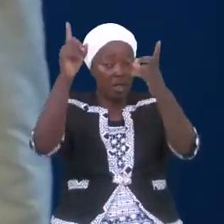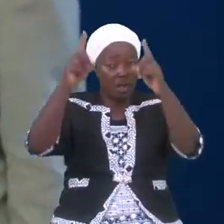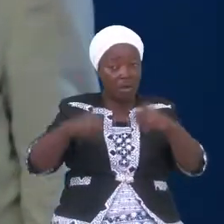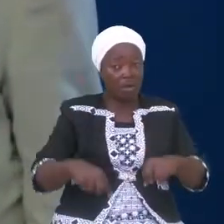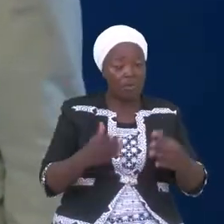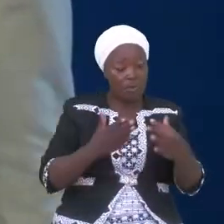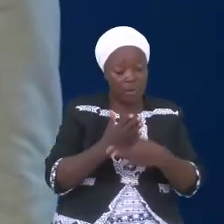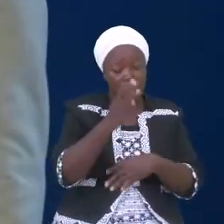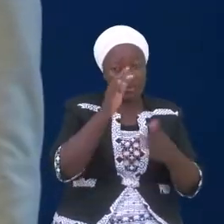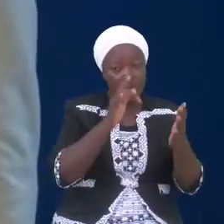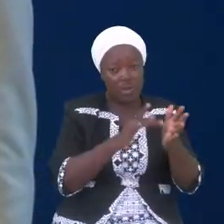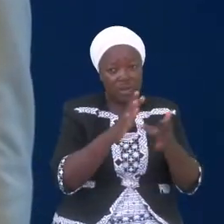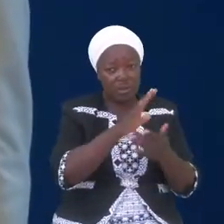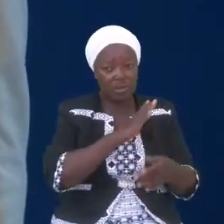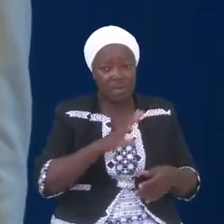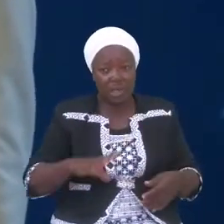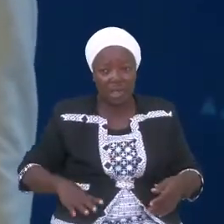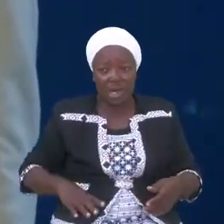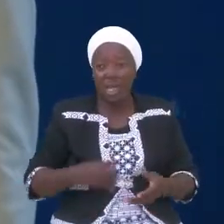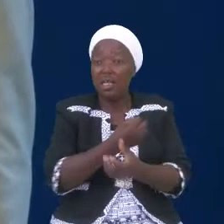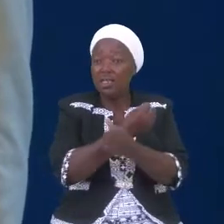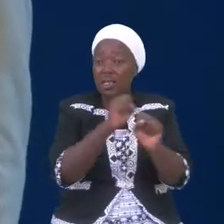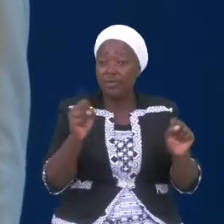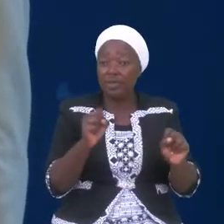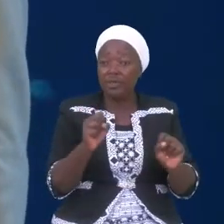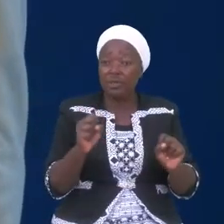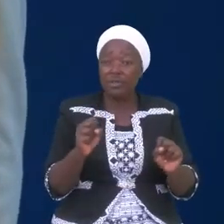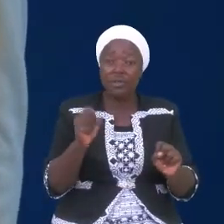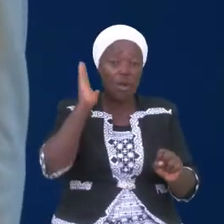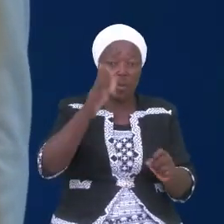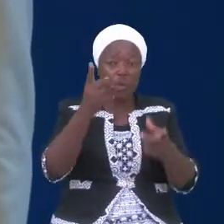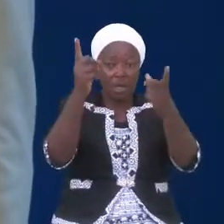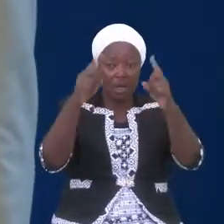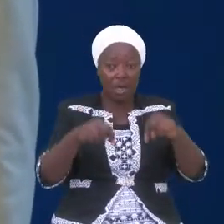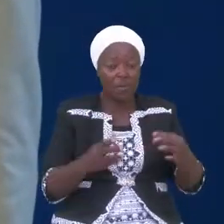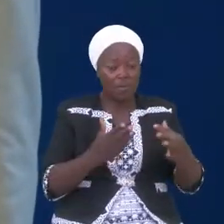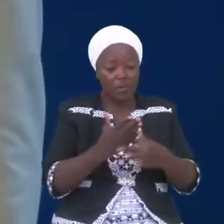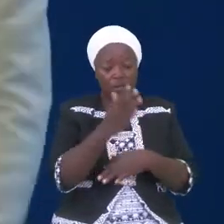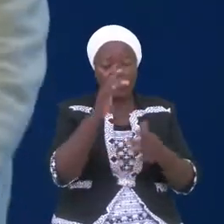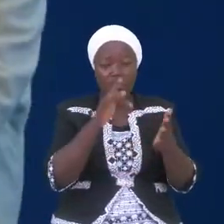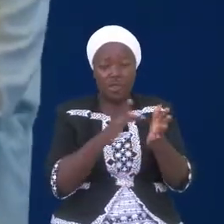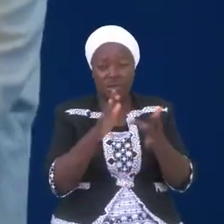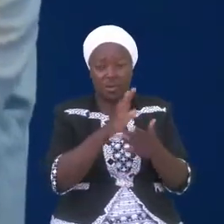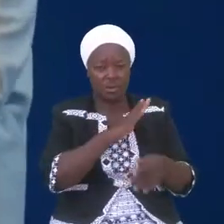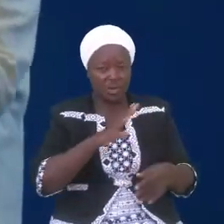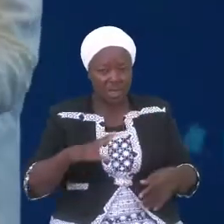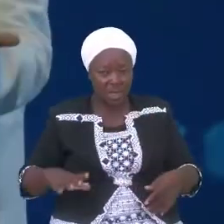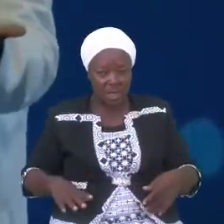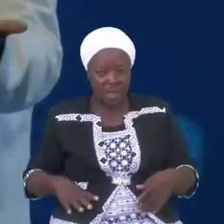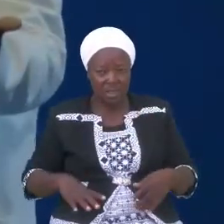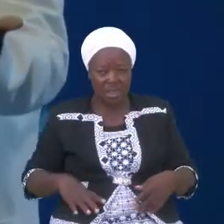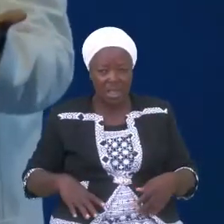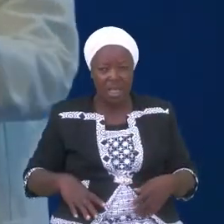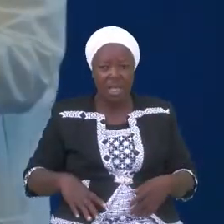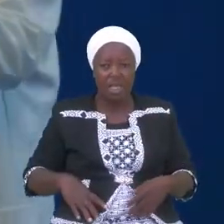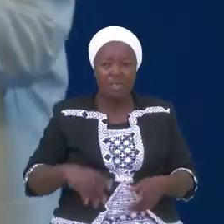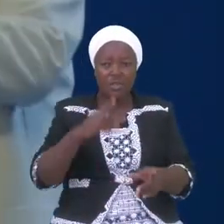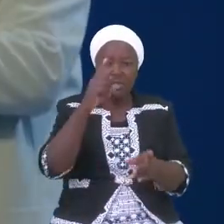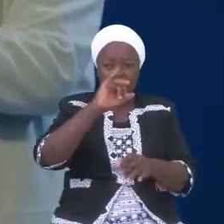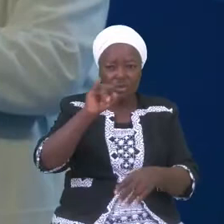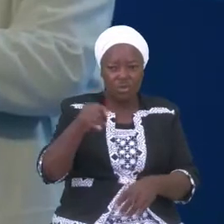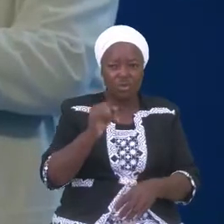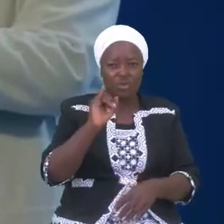through Jesus Christ. Salvation will come through Jesus Christ. Justification